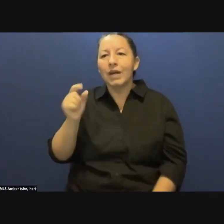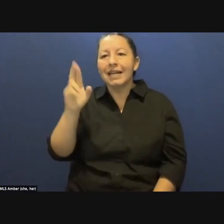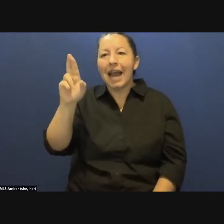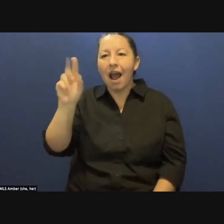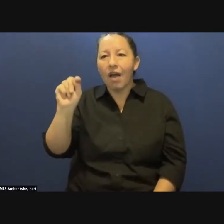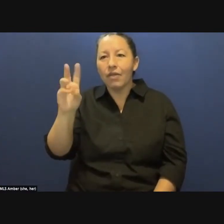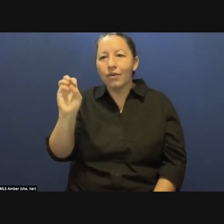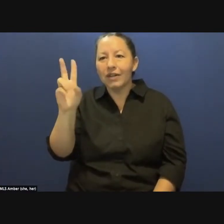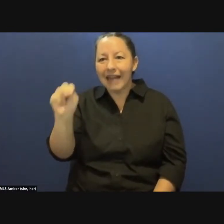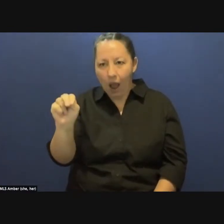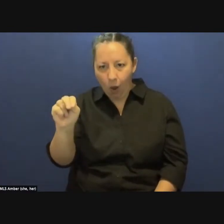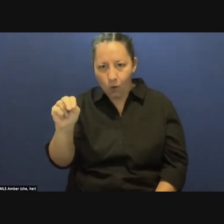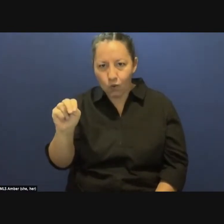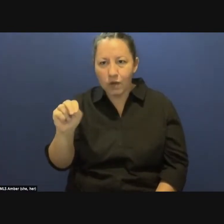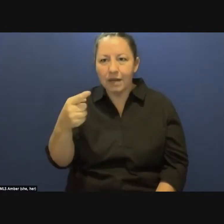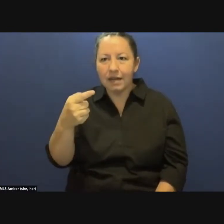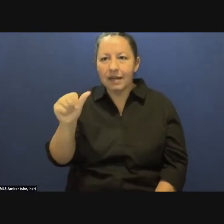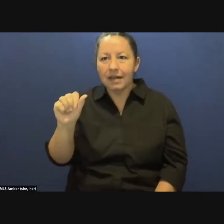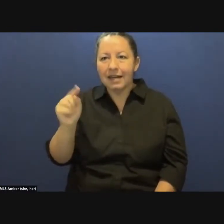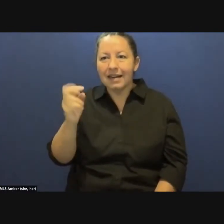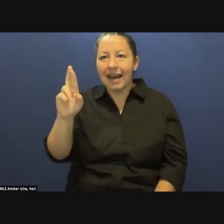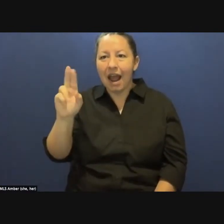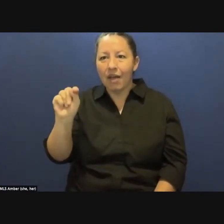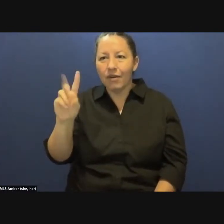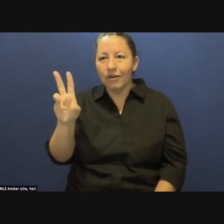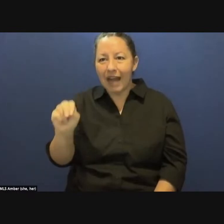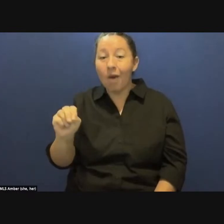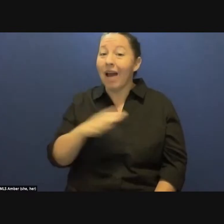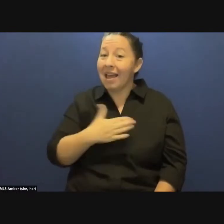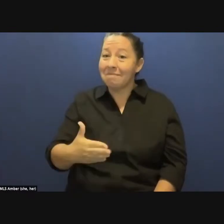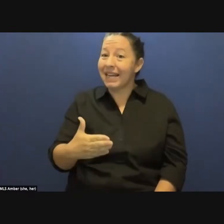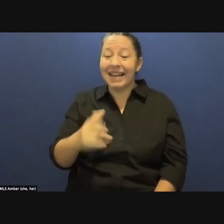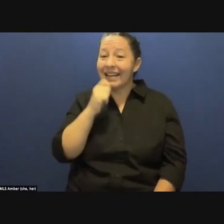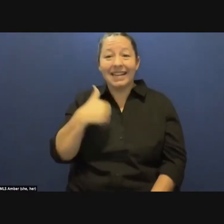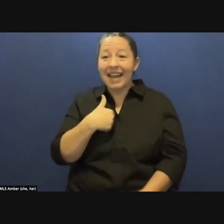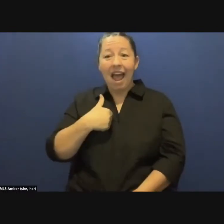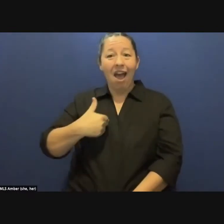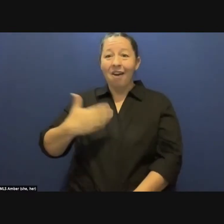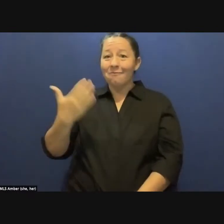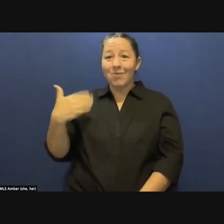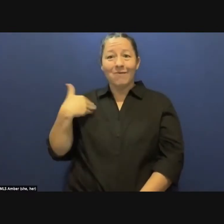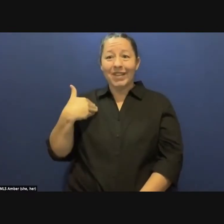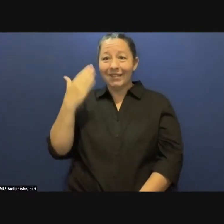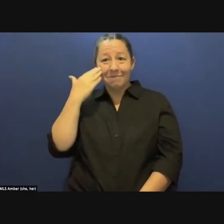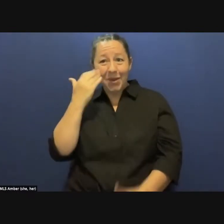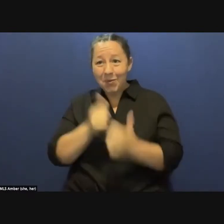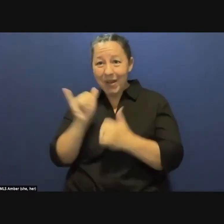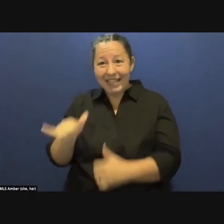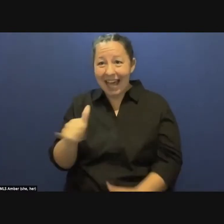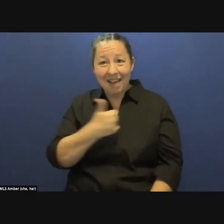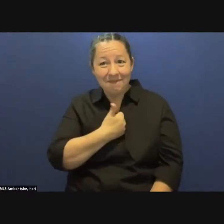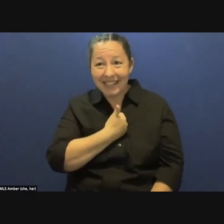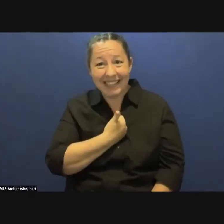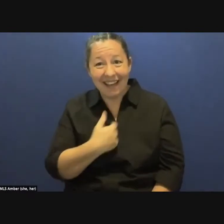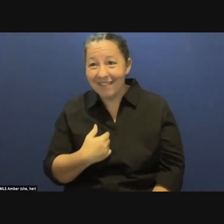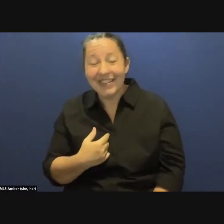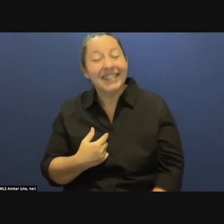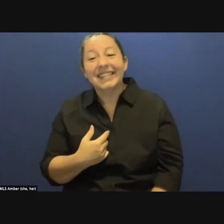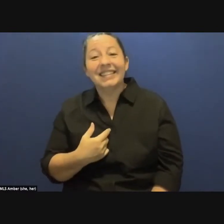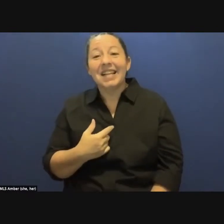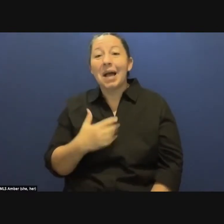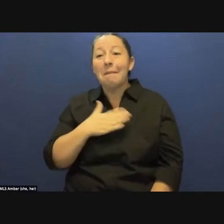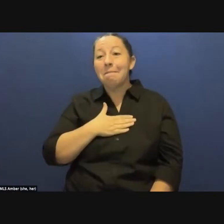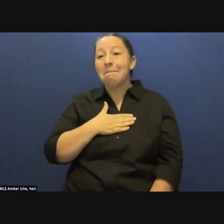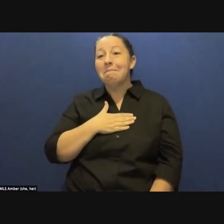is something that I will admit that I did not have previous familiarity with. My